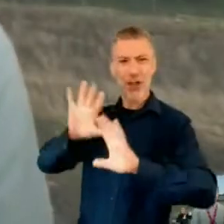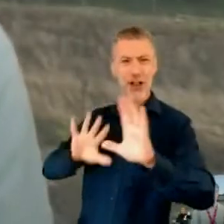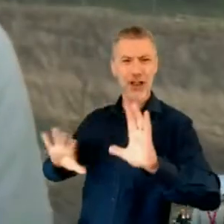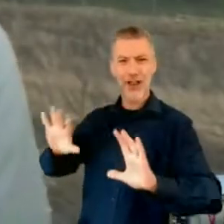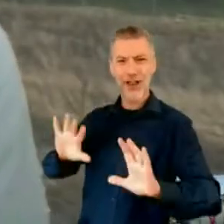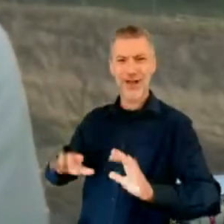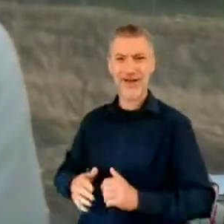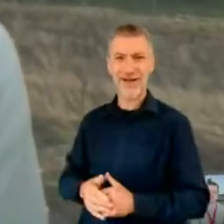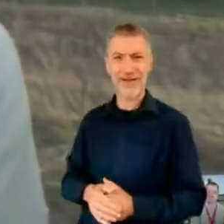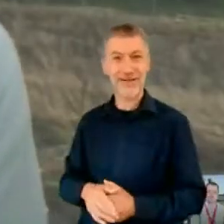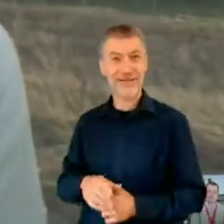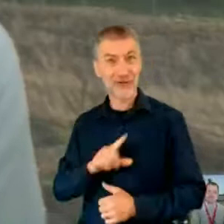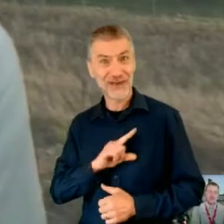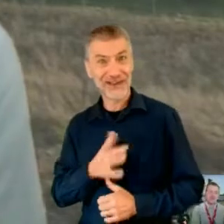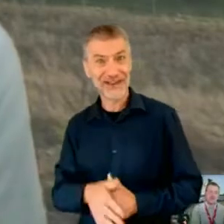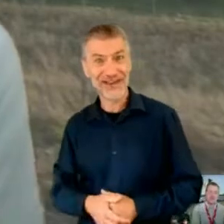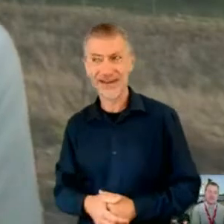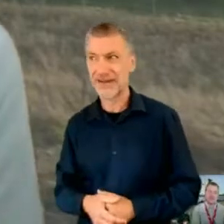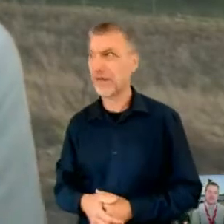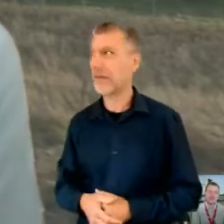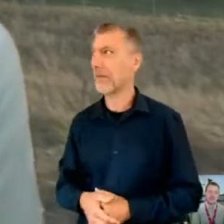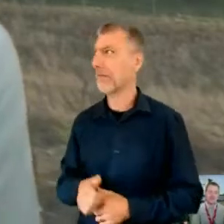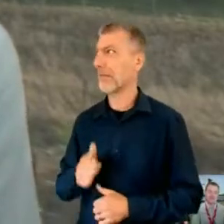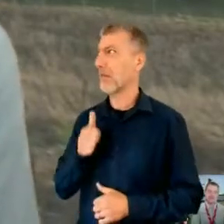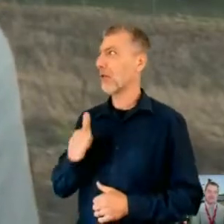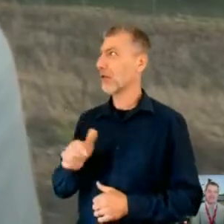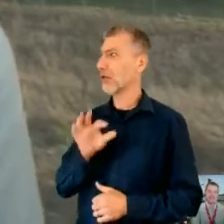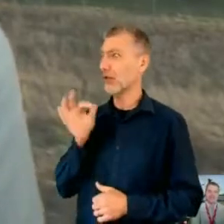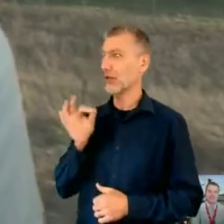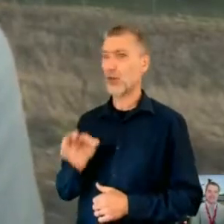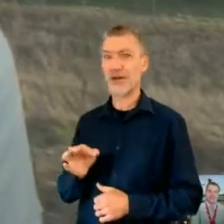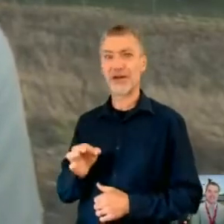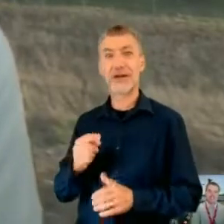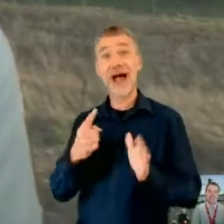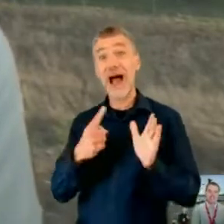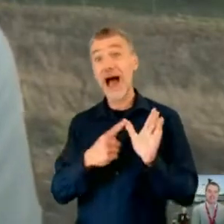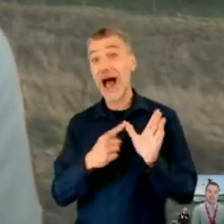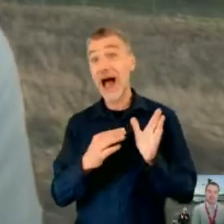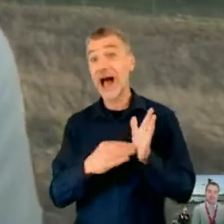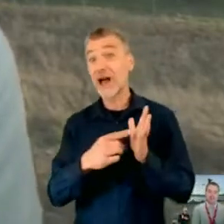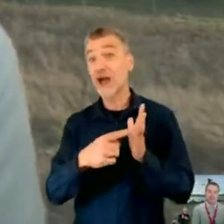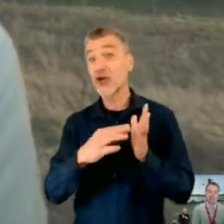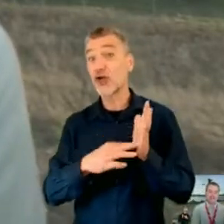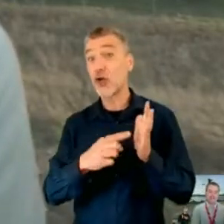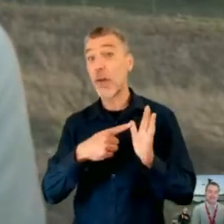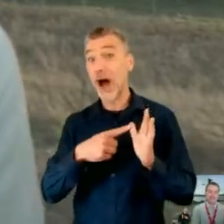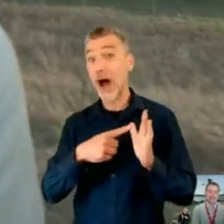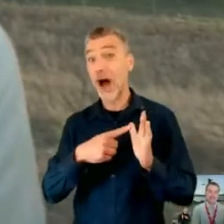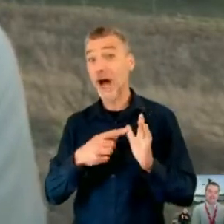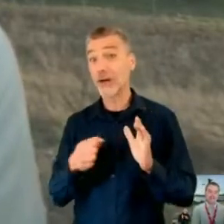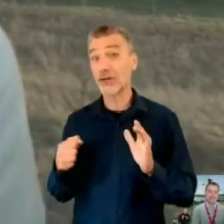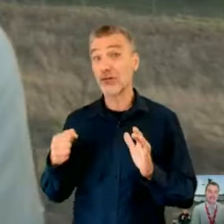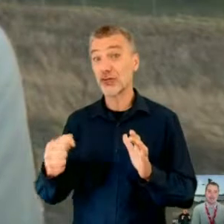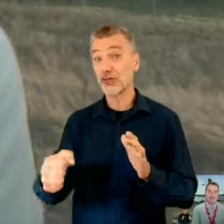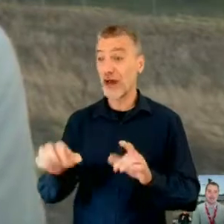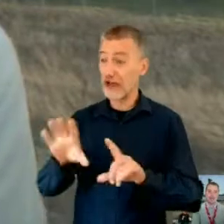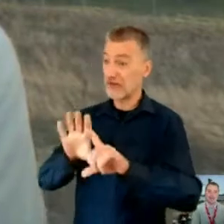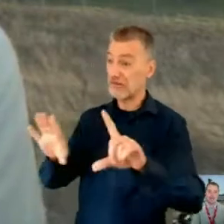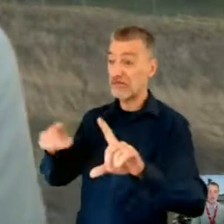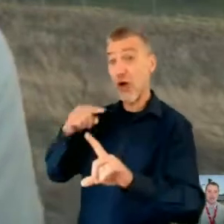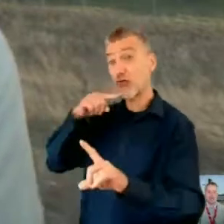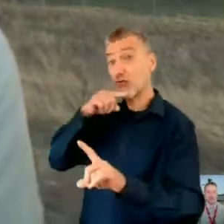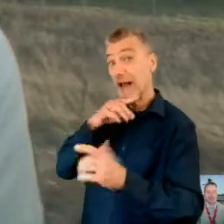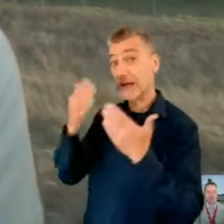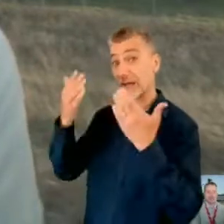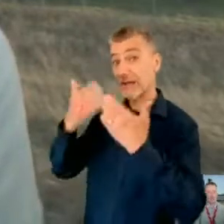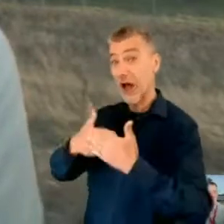Well, that's a good question. If you look at the Azumers have got a nice, I guess, dark red